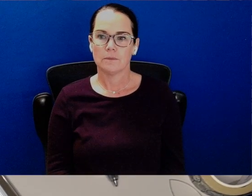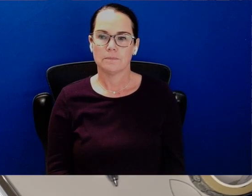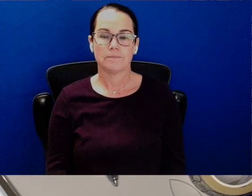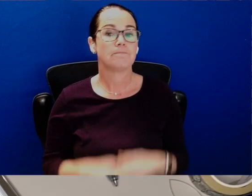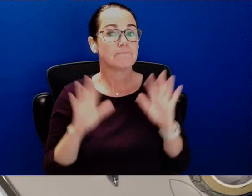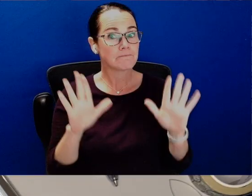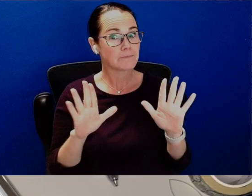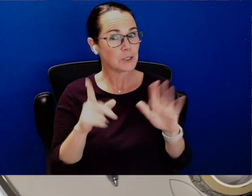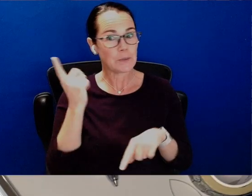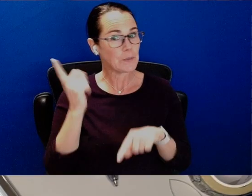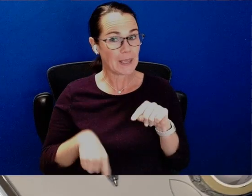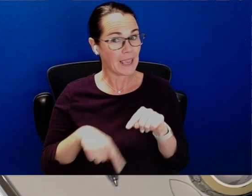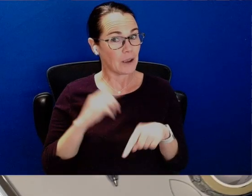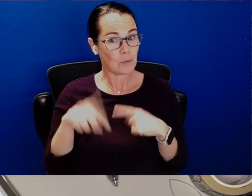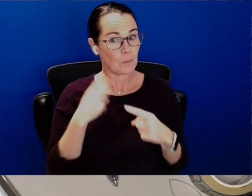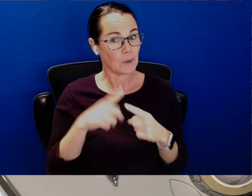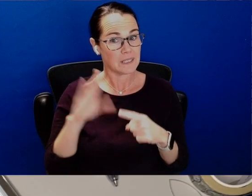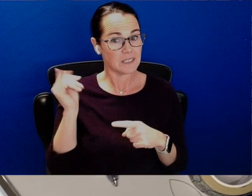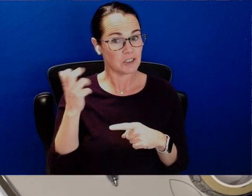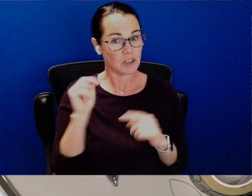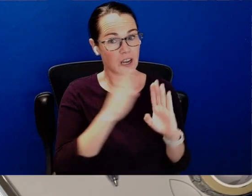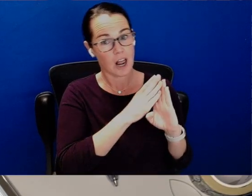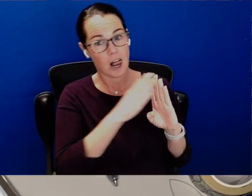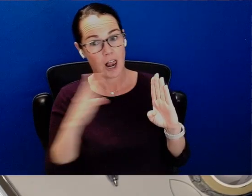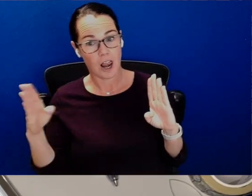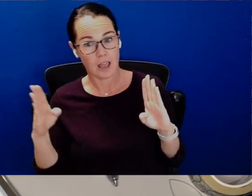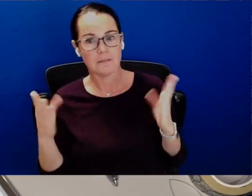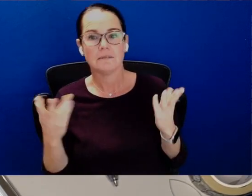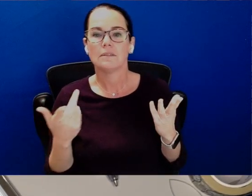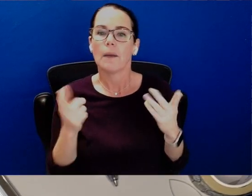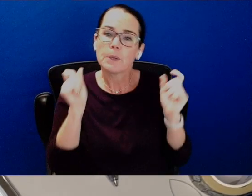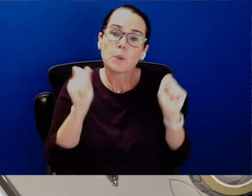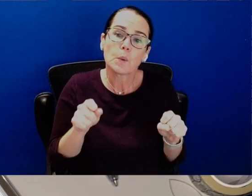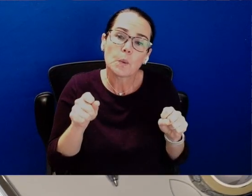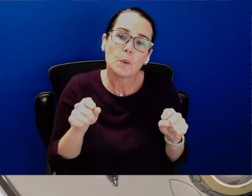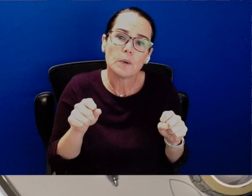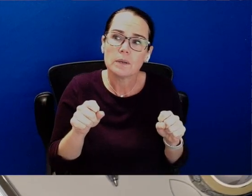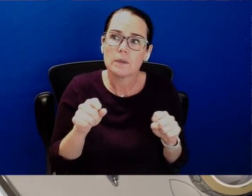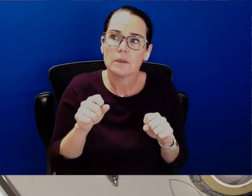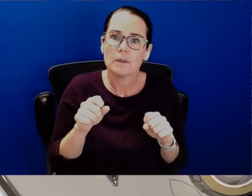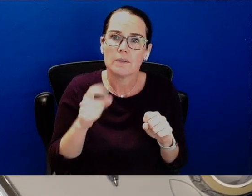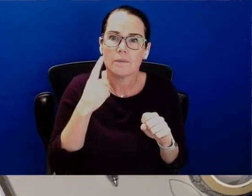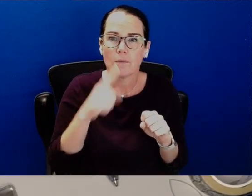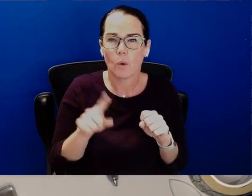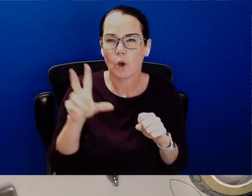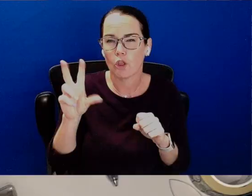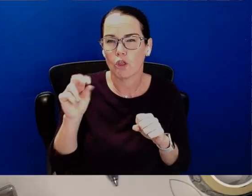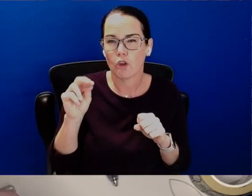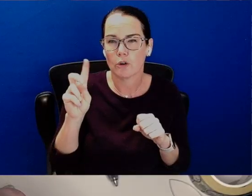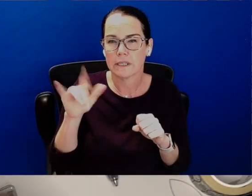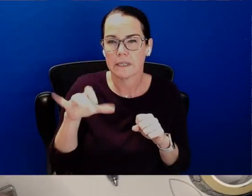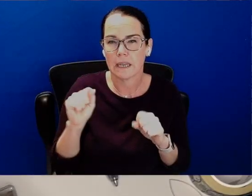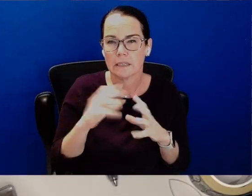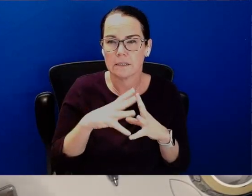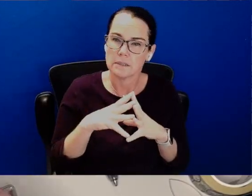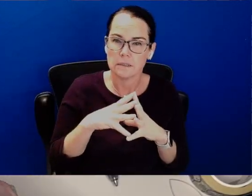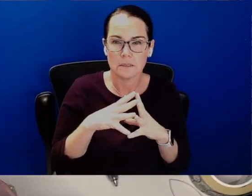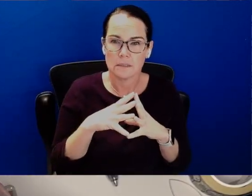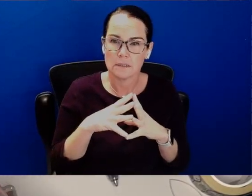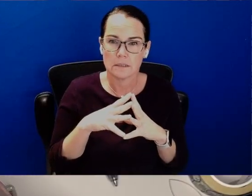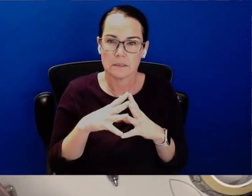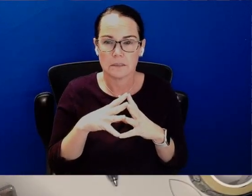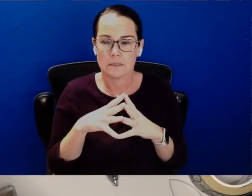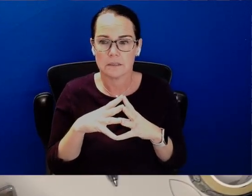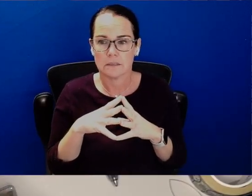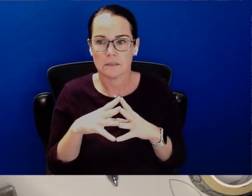which is not something you can do when it's January. You could do it, I guess, in the ones that are 30 days. Just